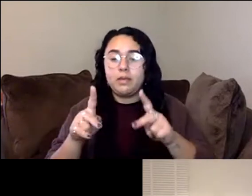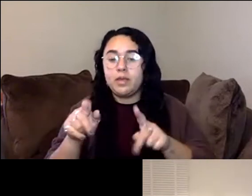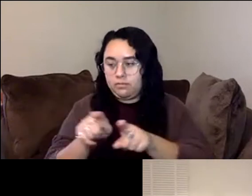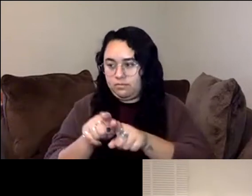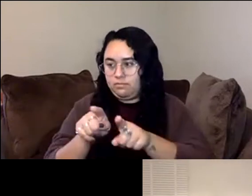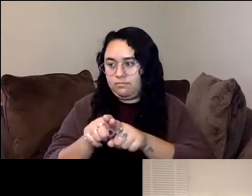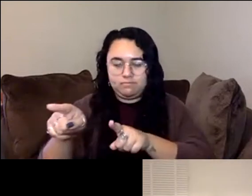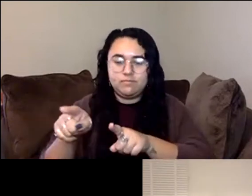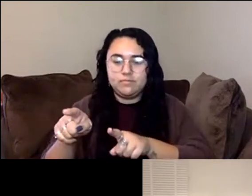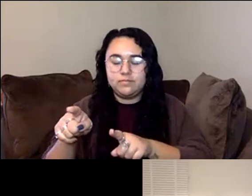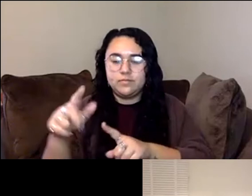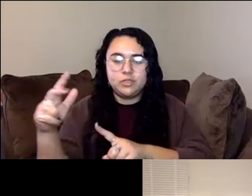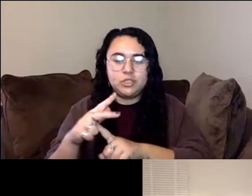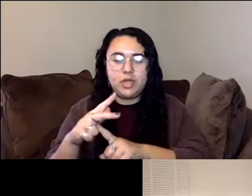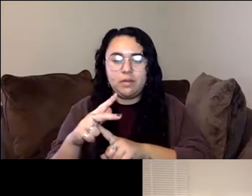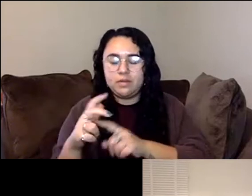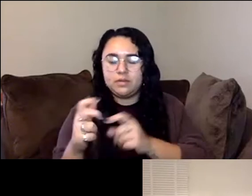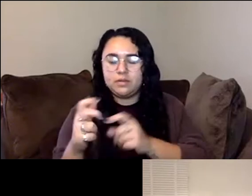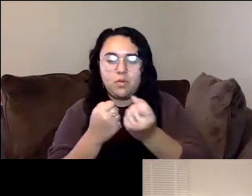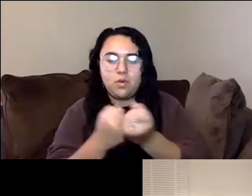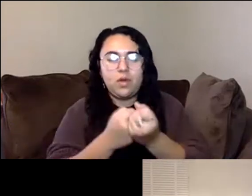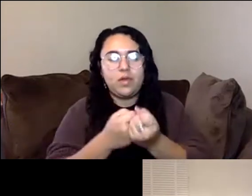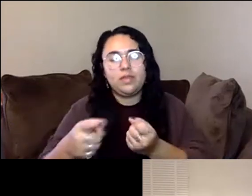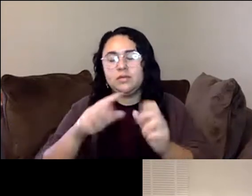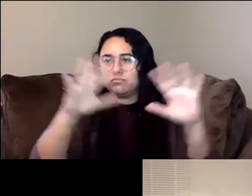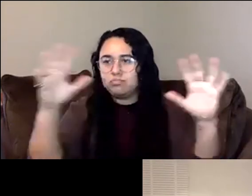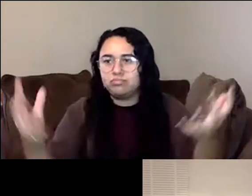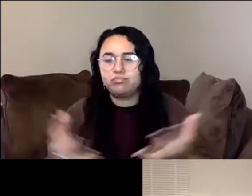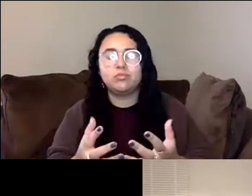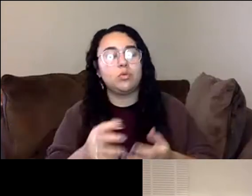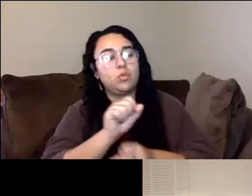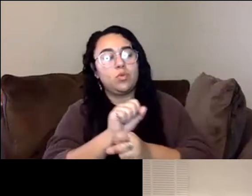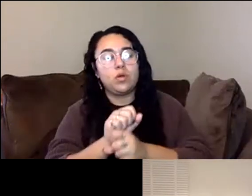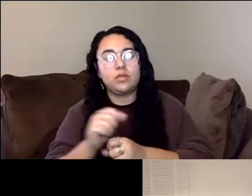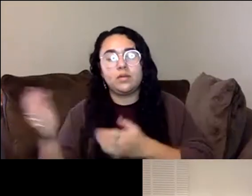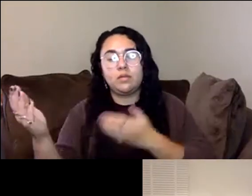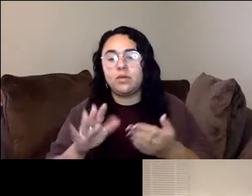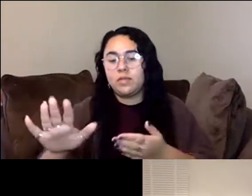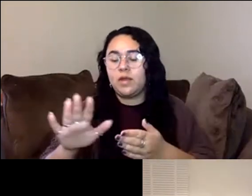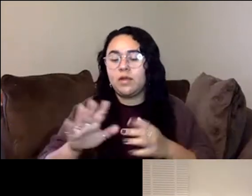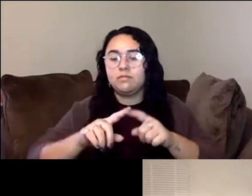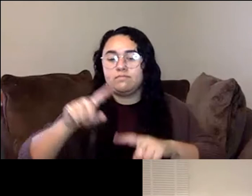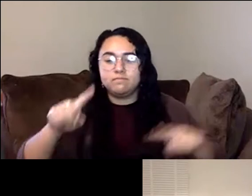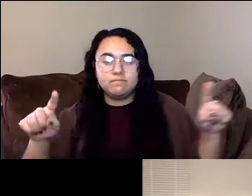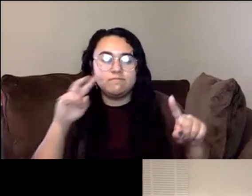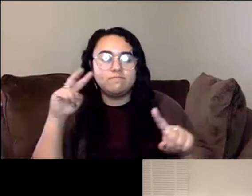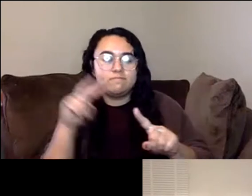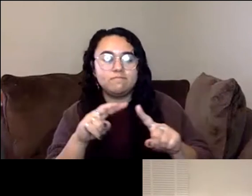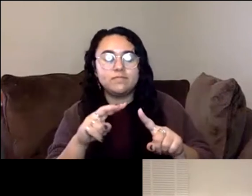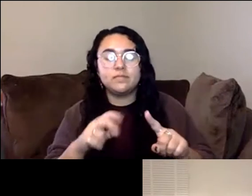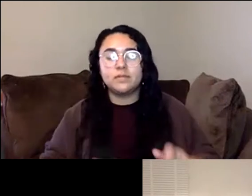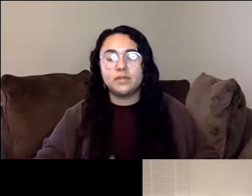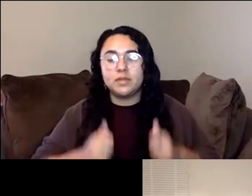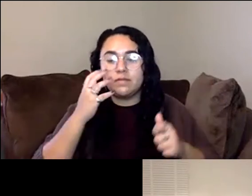all-encompassing work and who also bring with them varied lenses of lived experience and who are all hungry for